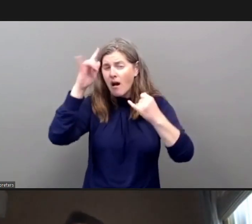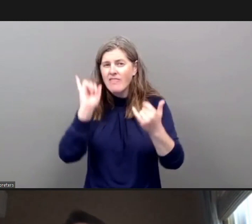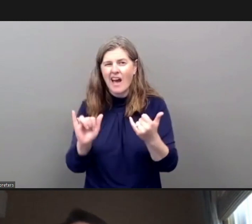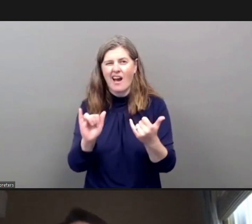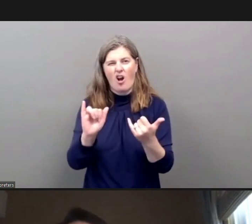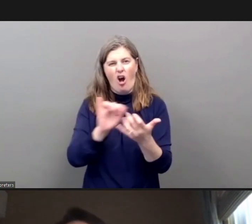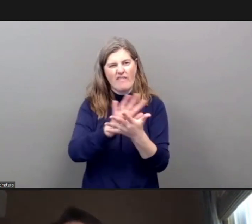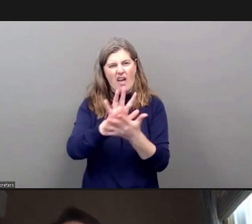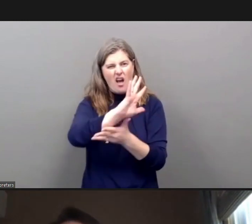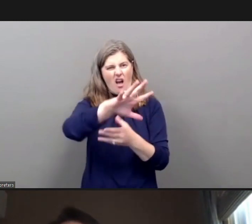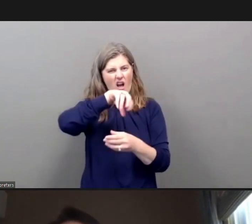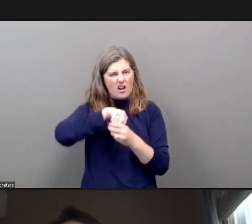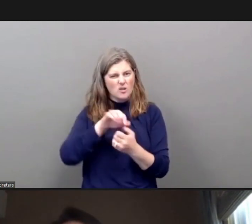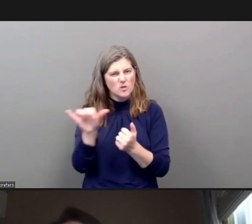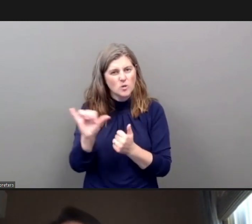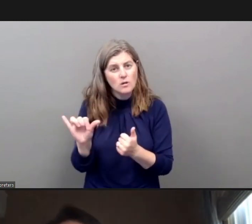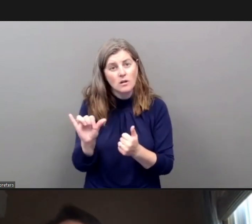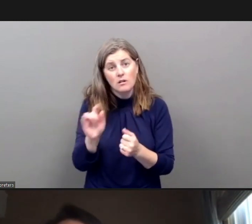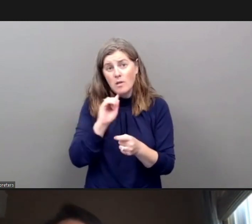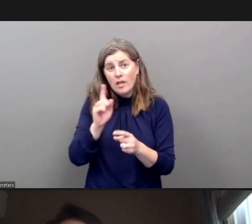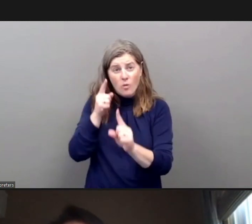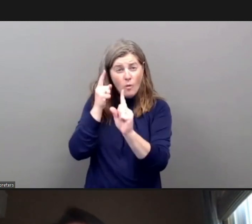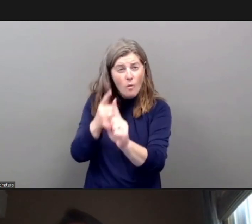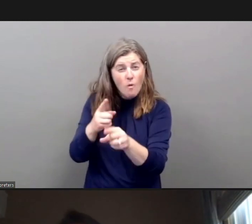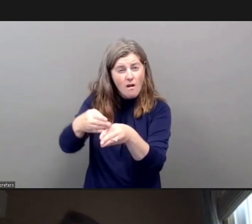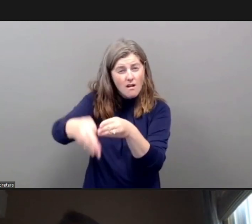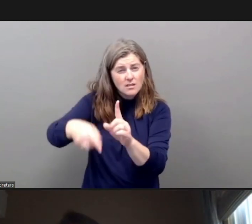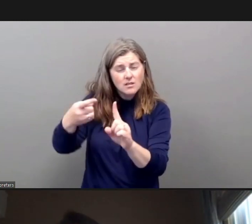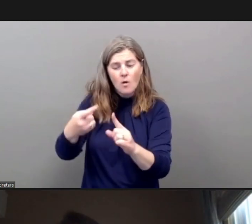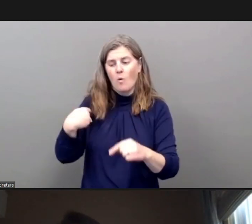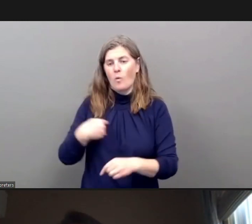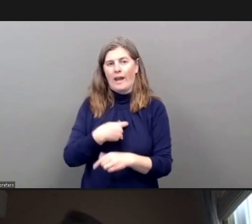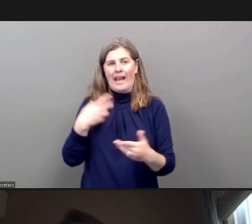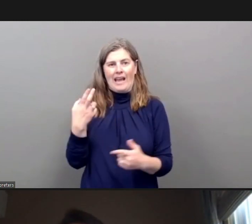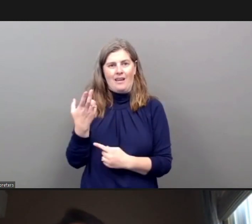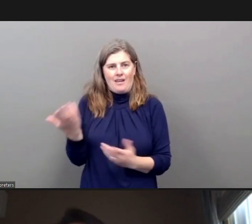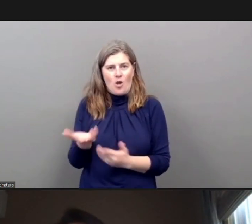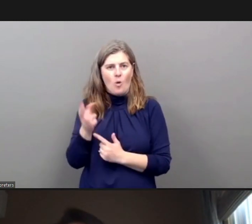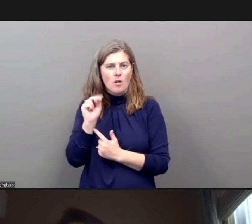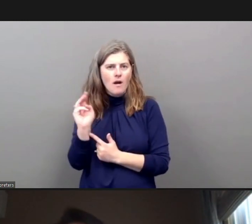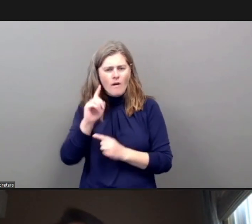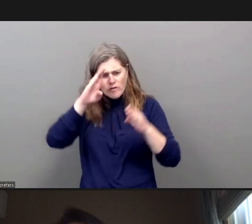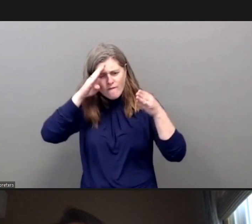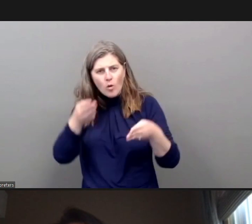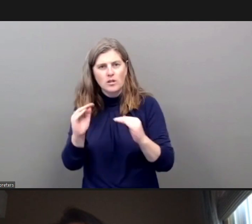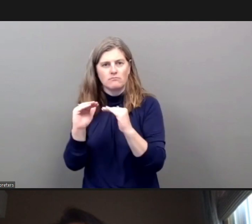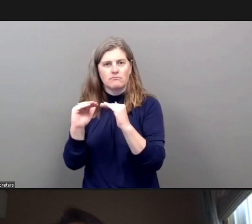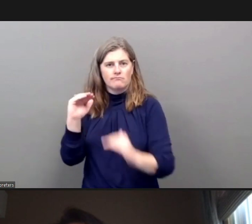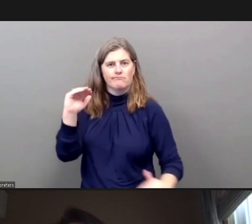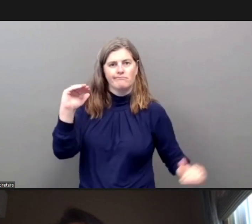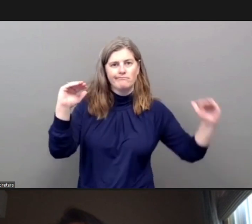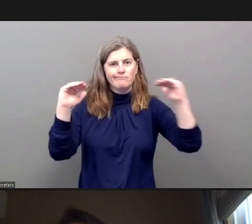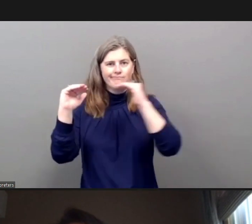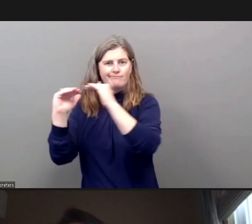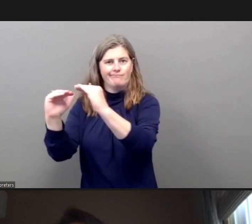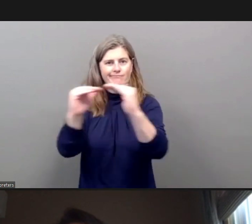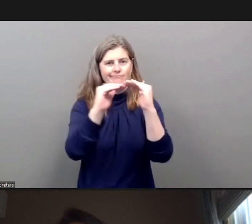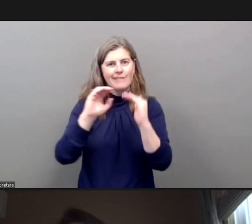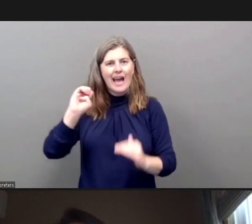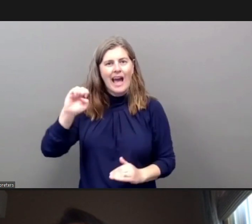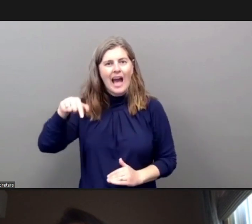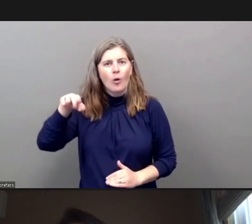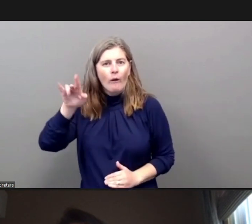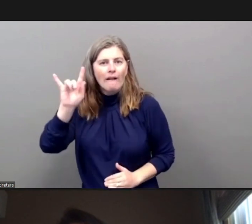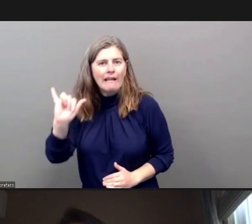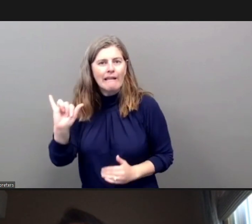all fits in as well, because in the end, we're in New Mexico in particular, we need to focus on equity and solve some of those equity issues in